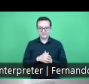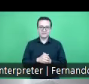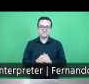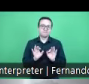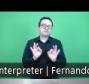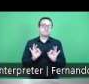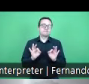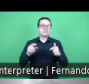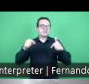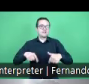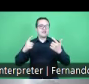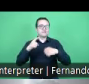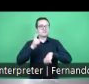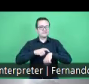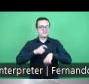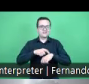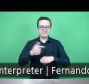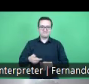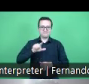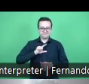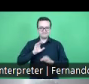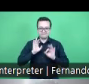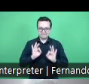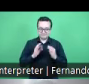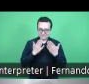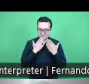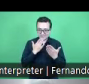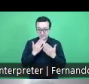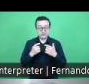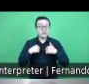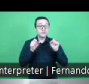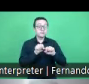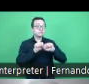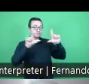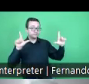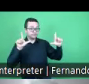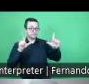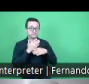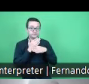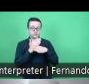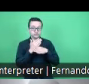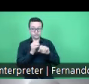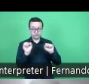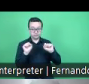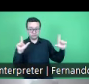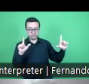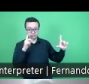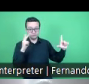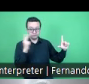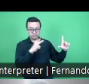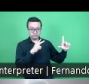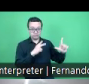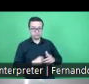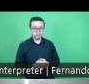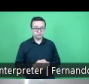me. screen. Please allow me to share my screen now. Mohon maaf saya menggunakan bahasa Indonesia karena Please allow me to use bahasa Indonesian Inggris saya